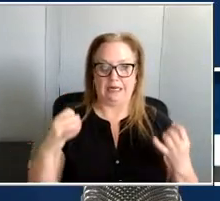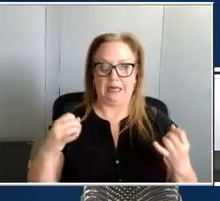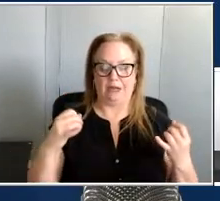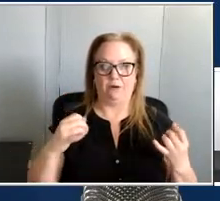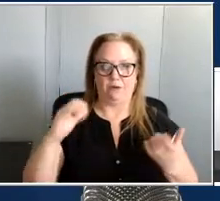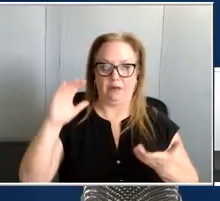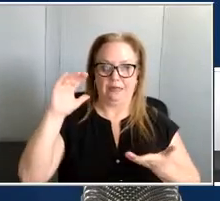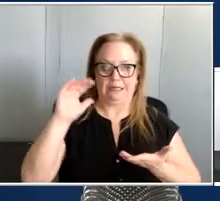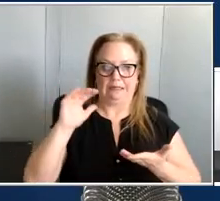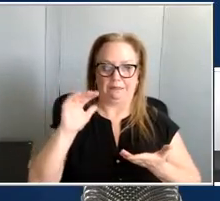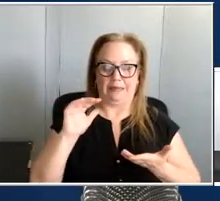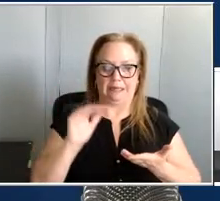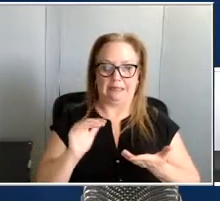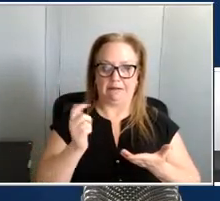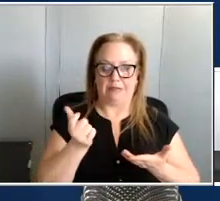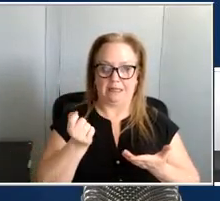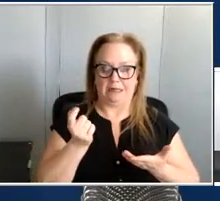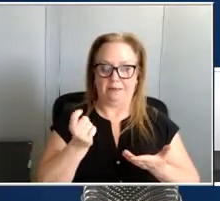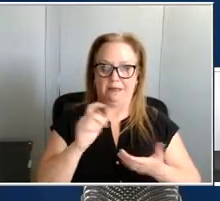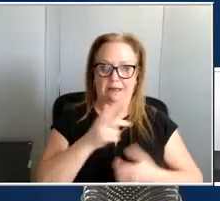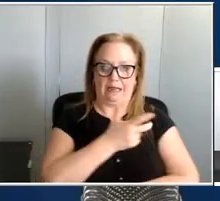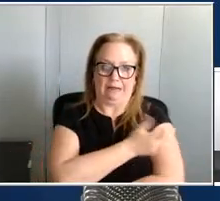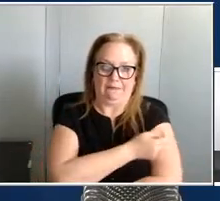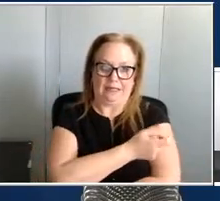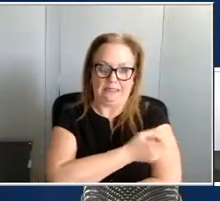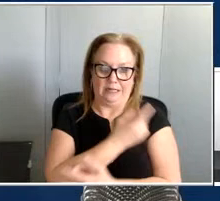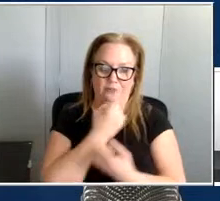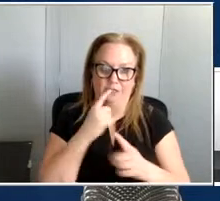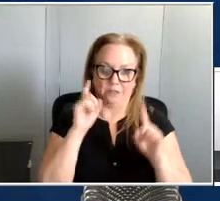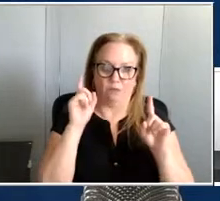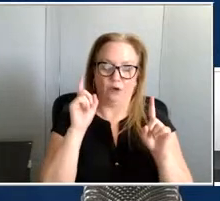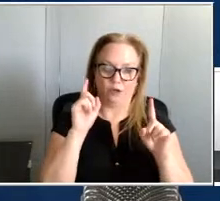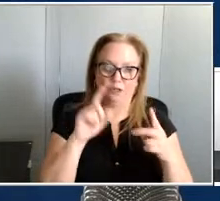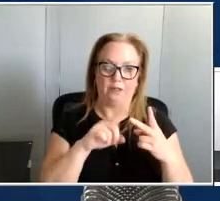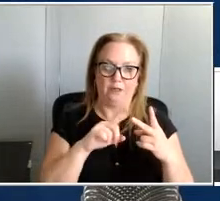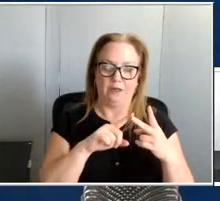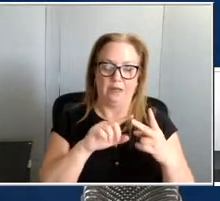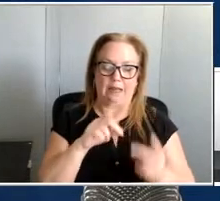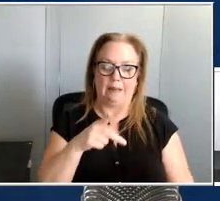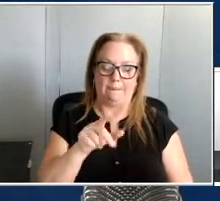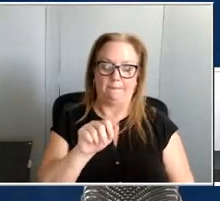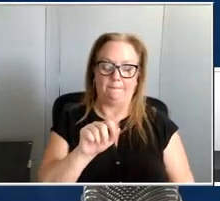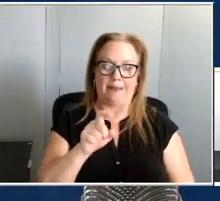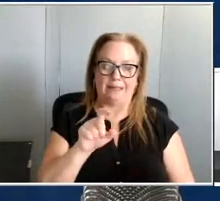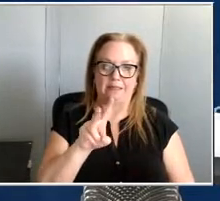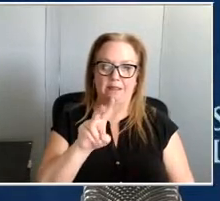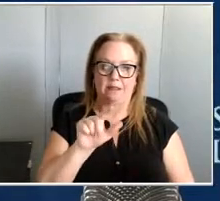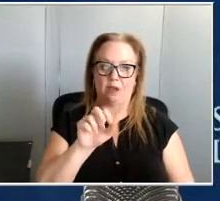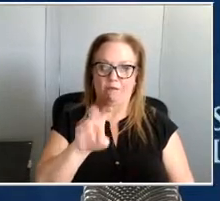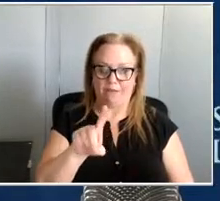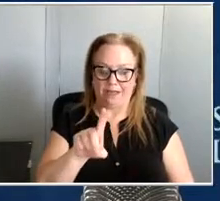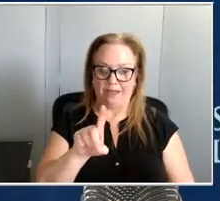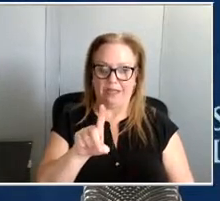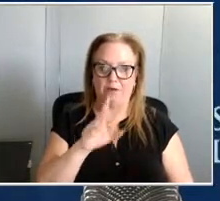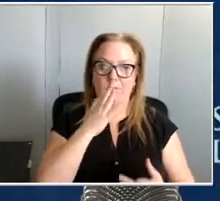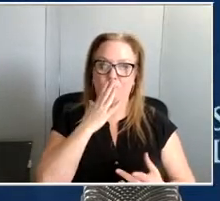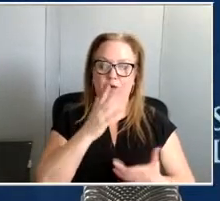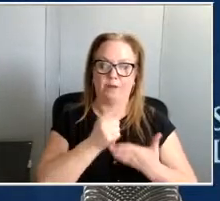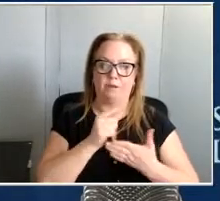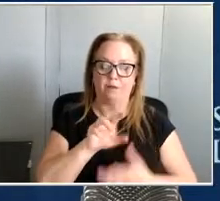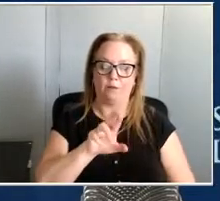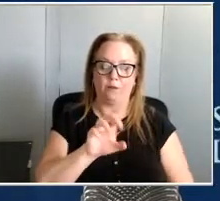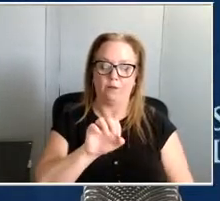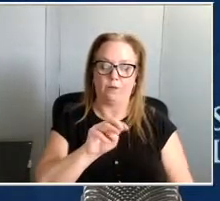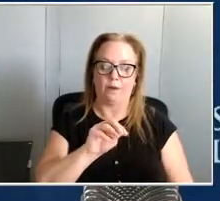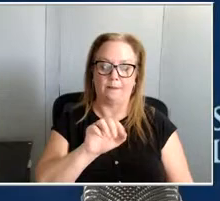a little bit, and vaccination works. Yeah. And we have Paxlovid, oral therapy, and we have good therapy with remdesivir and other